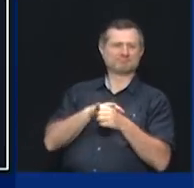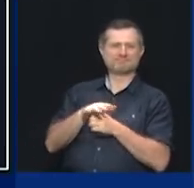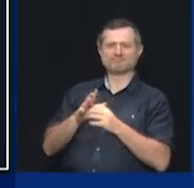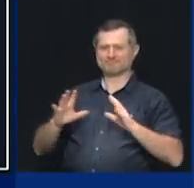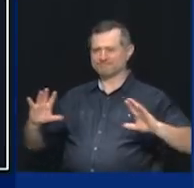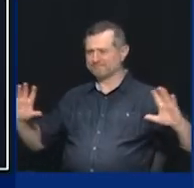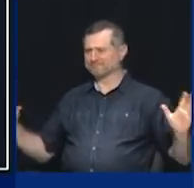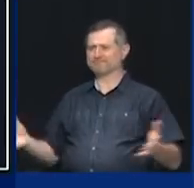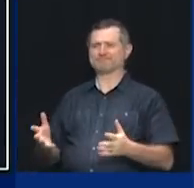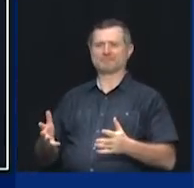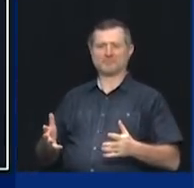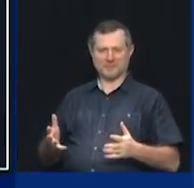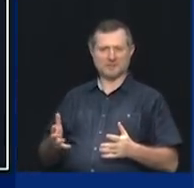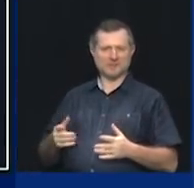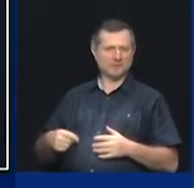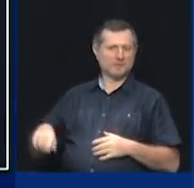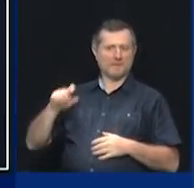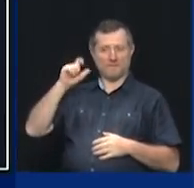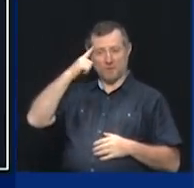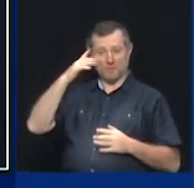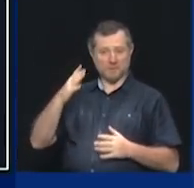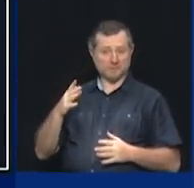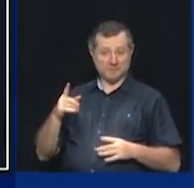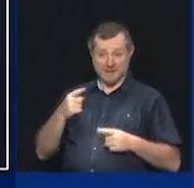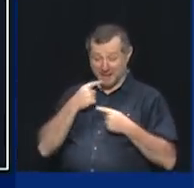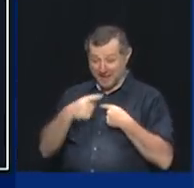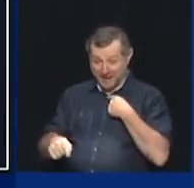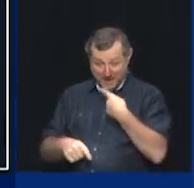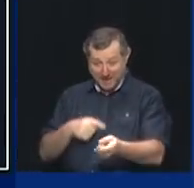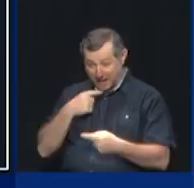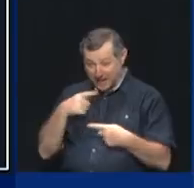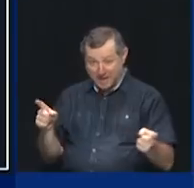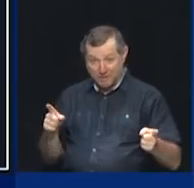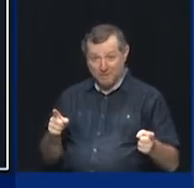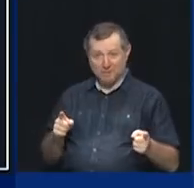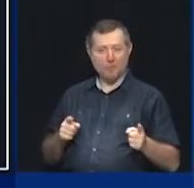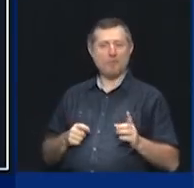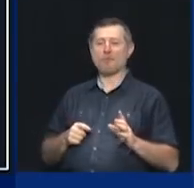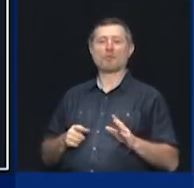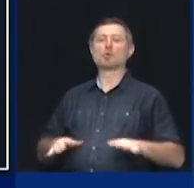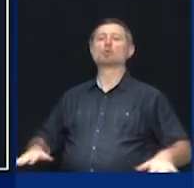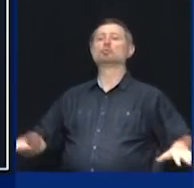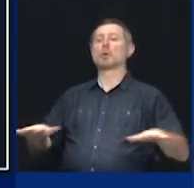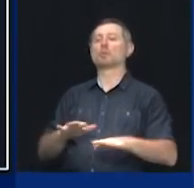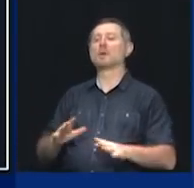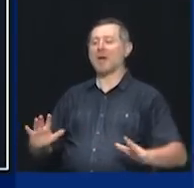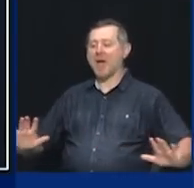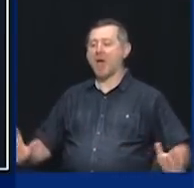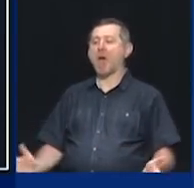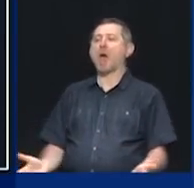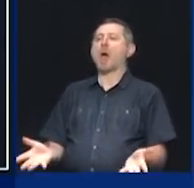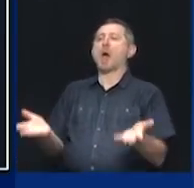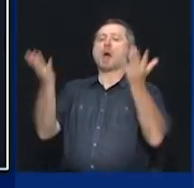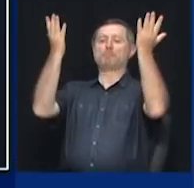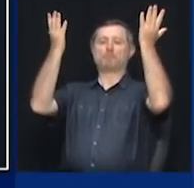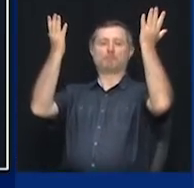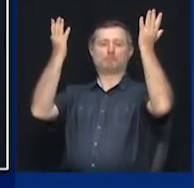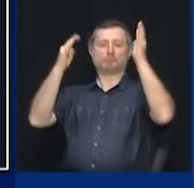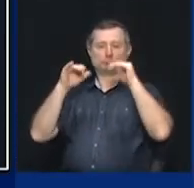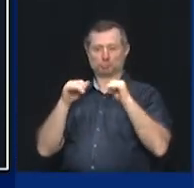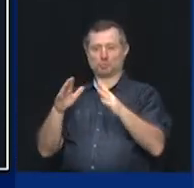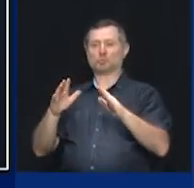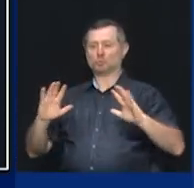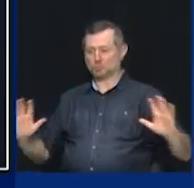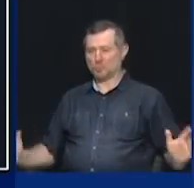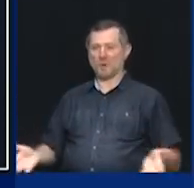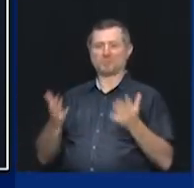up. It's not going to come from this room down. It's going to come from the street up. It's going to come community